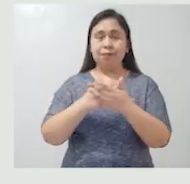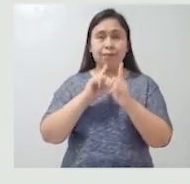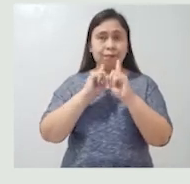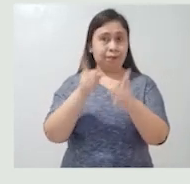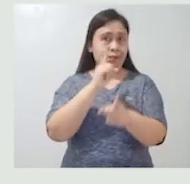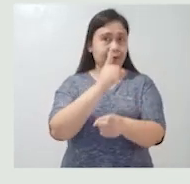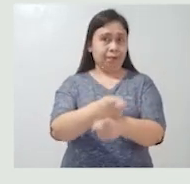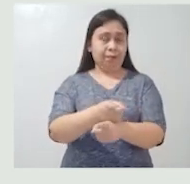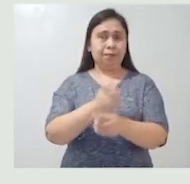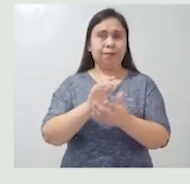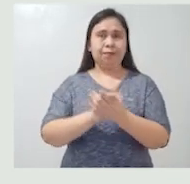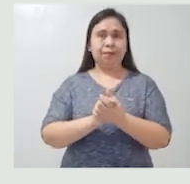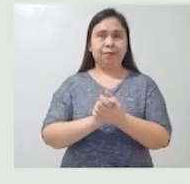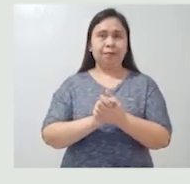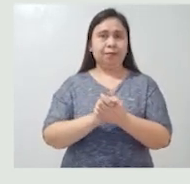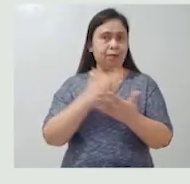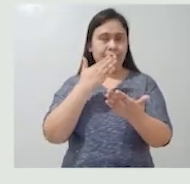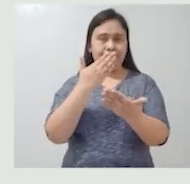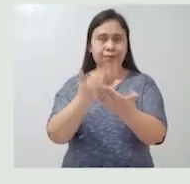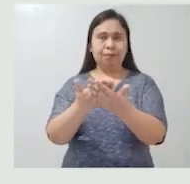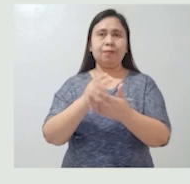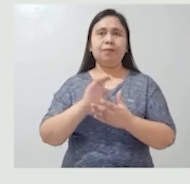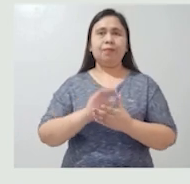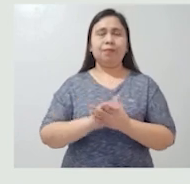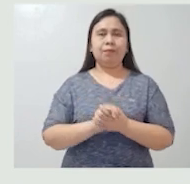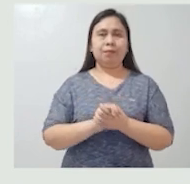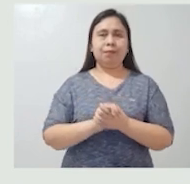correctly? How great!